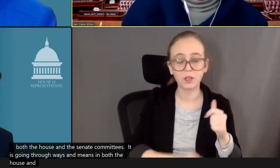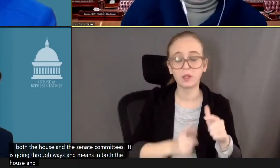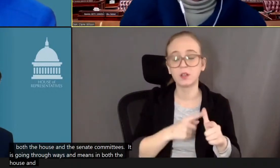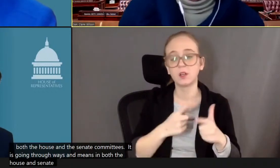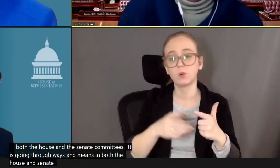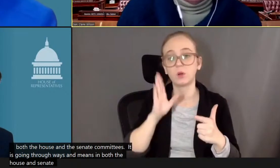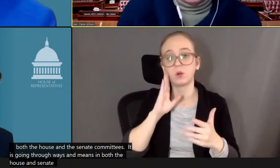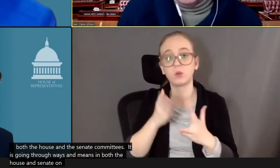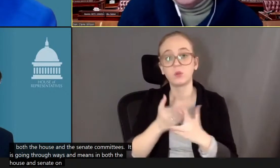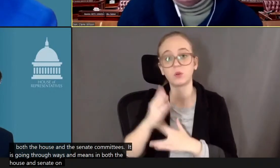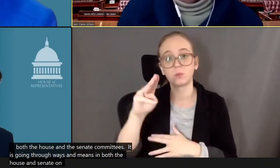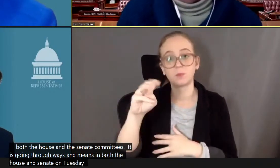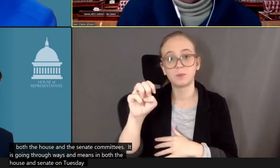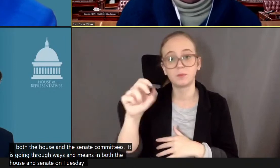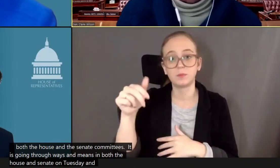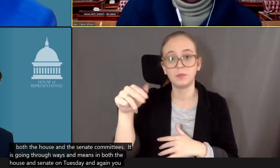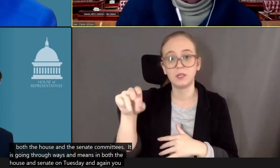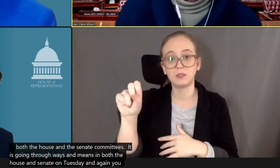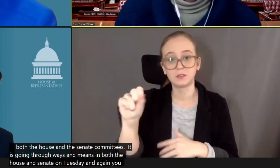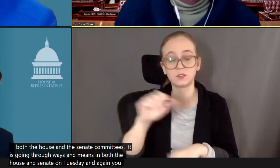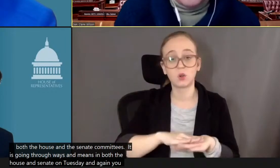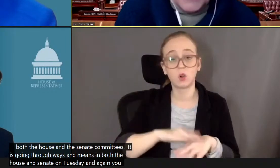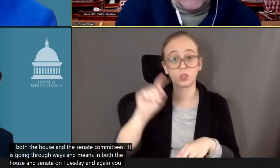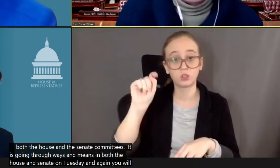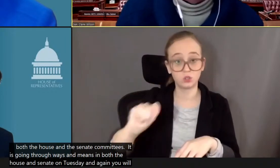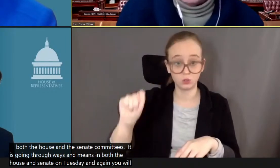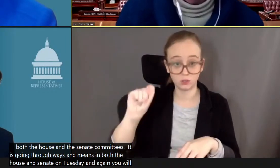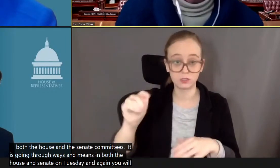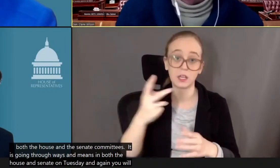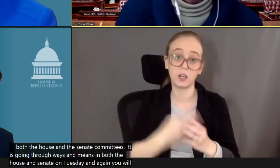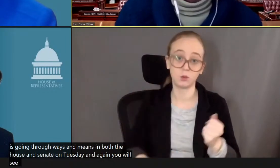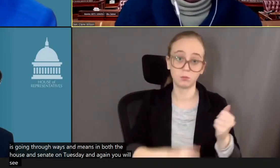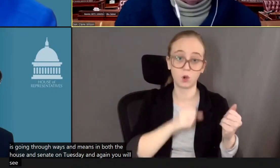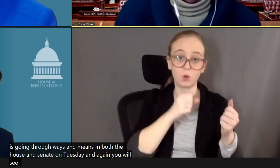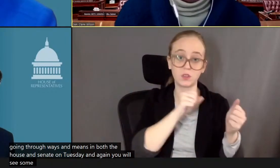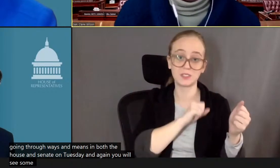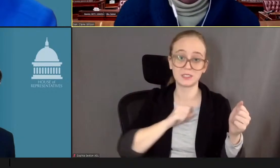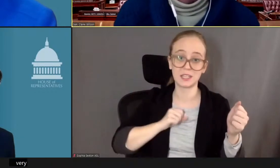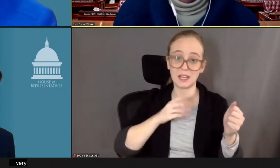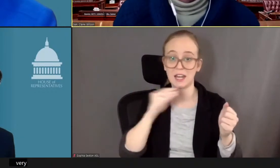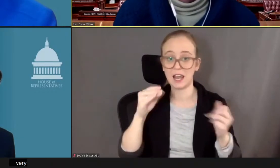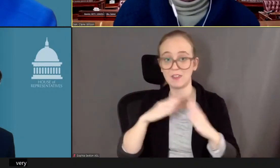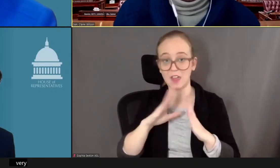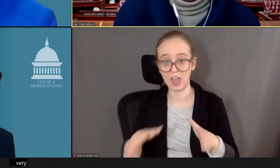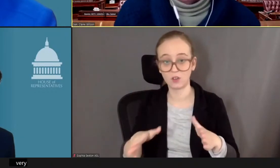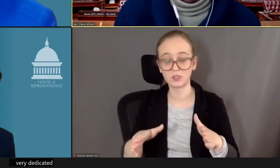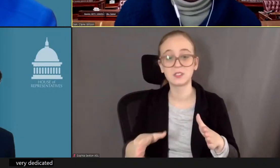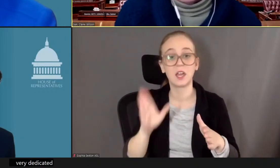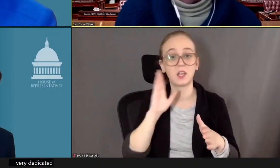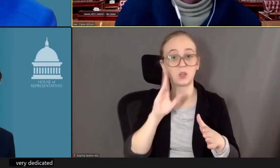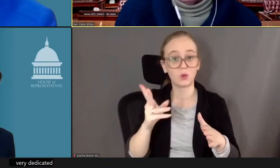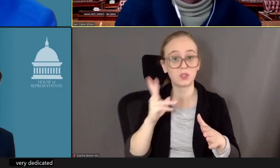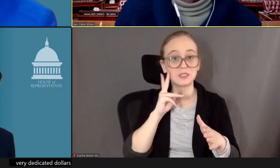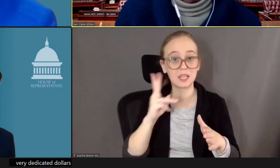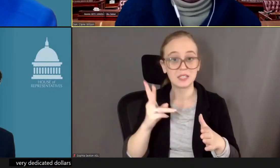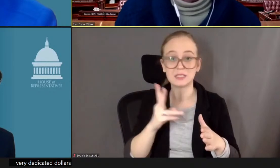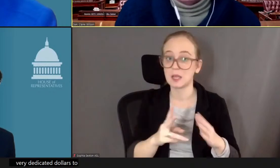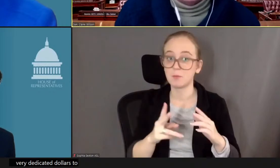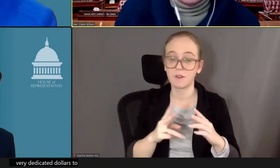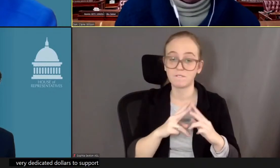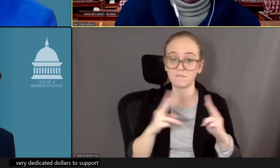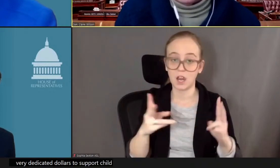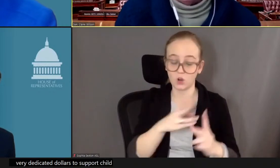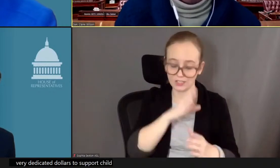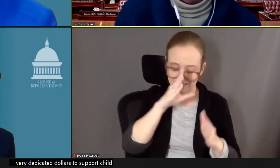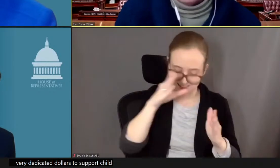And again, you will see some very dedicated dollars to support childcare as